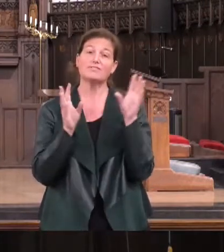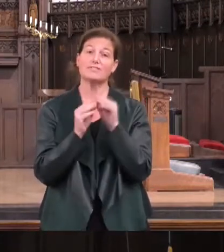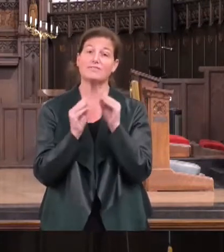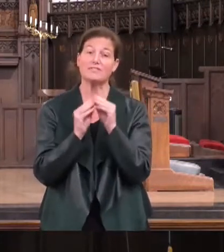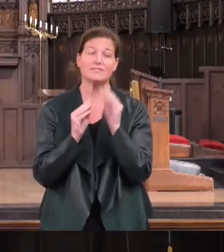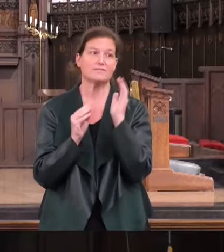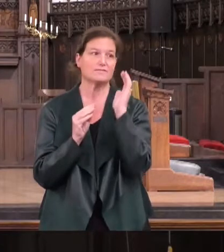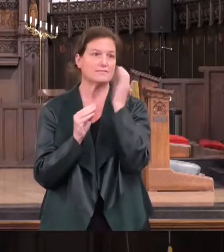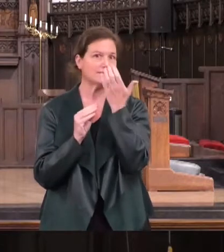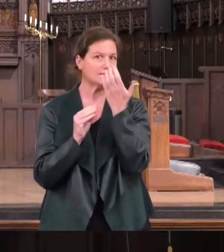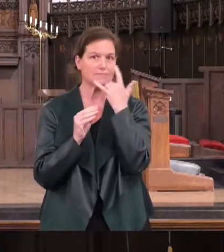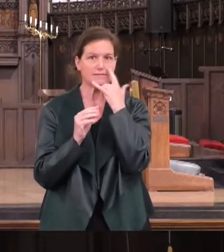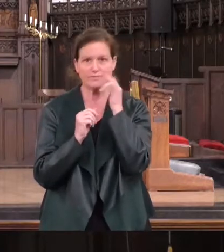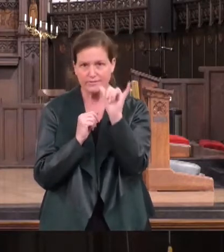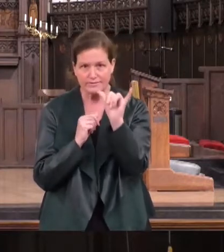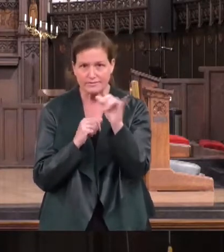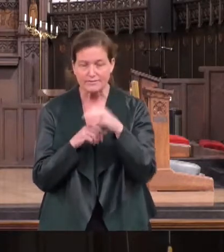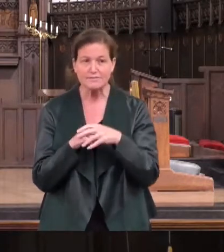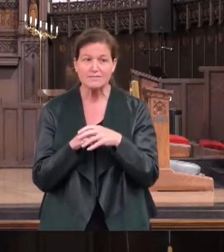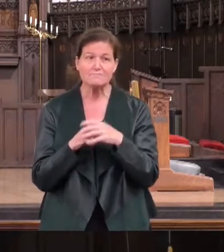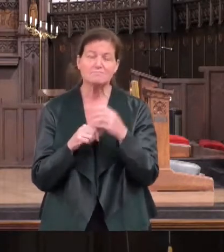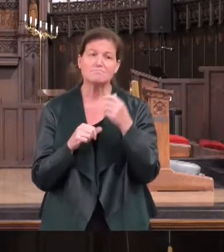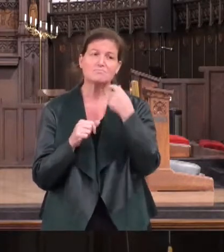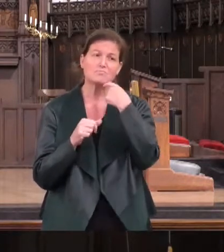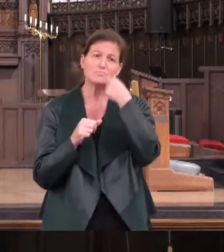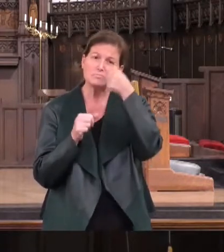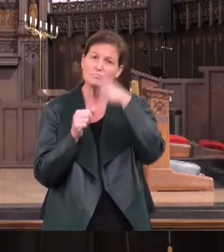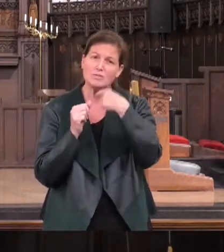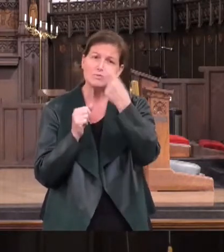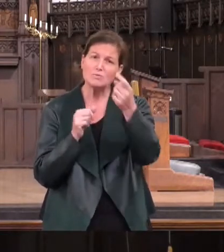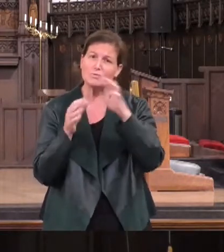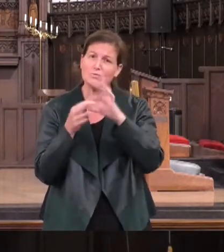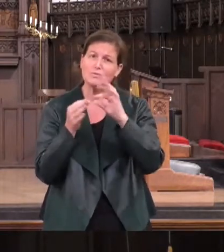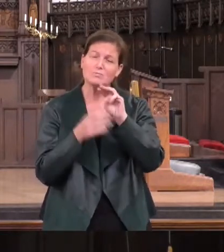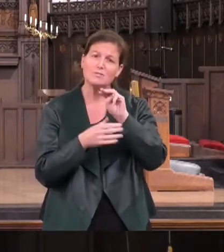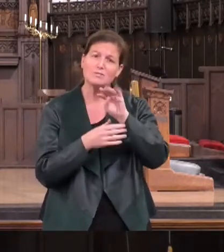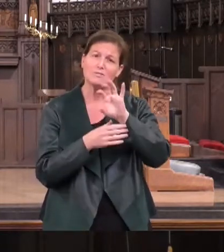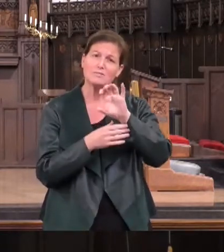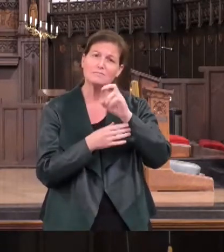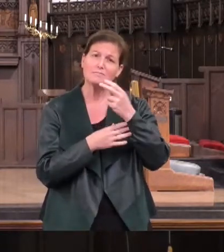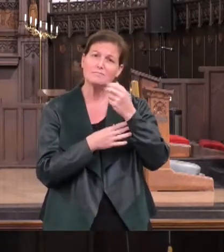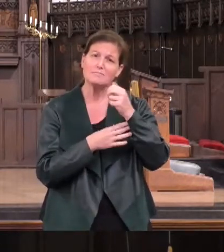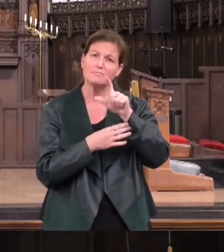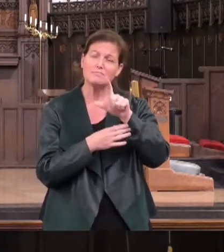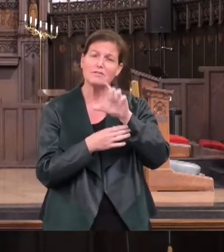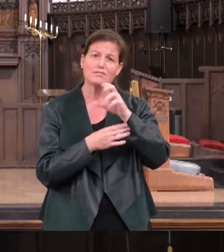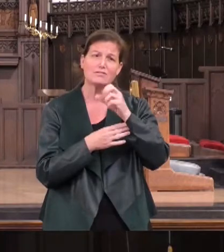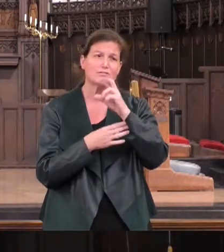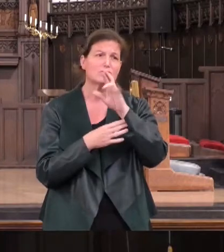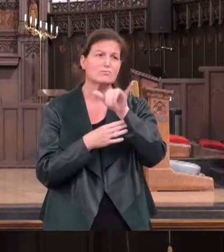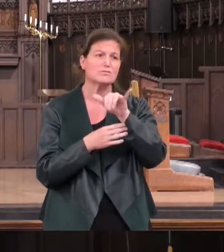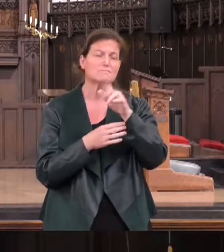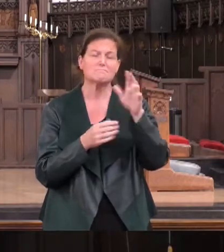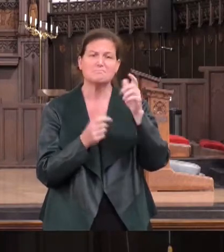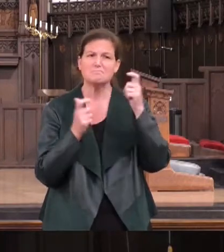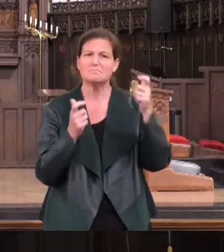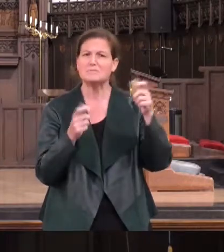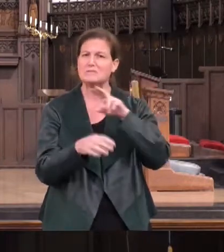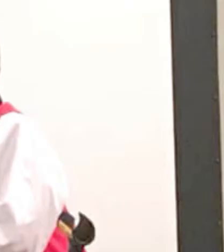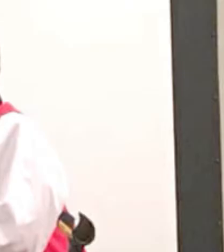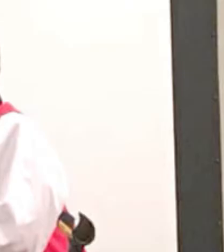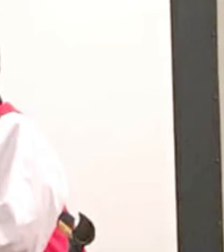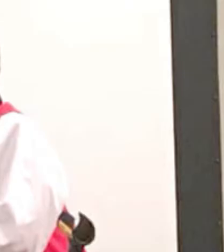which seems like 100 years ago, I told a story about Michael Curry. We were in Providence for a large national gathering of